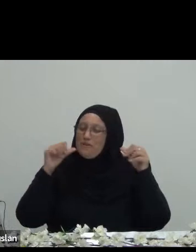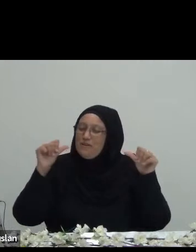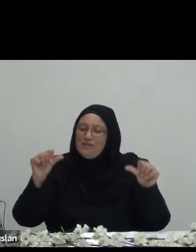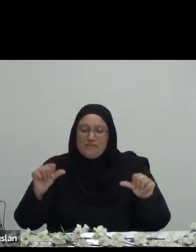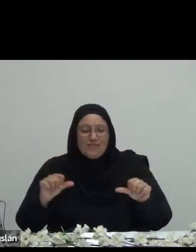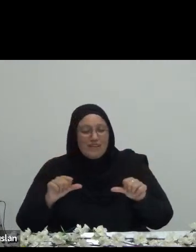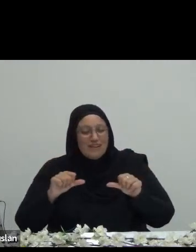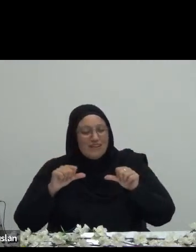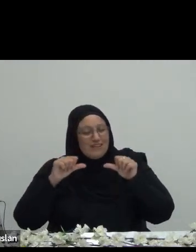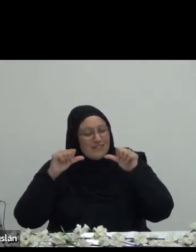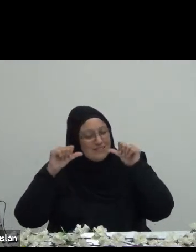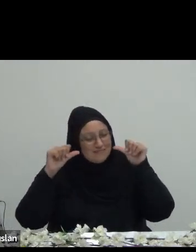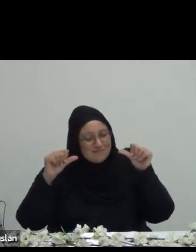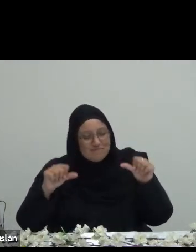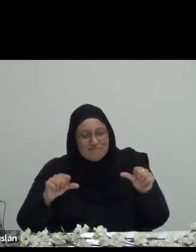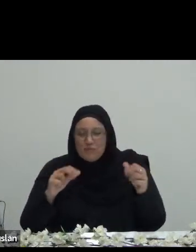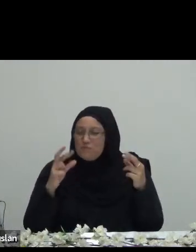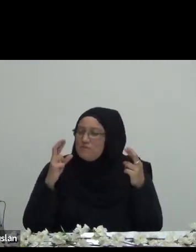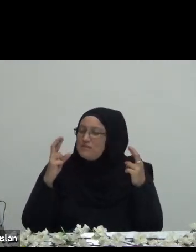okay.